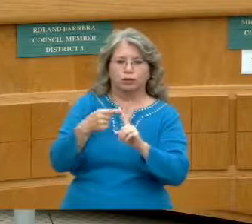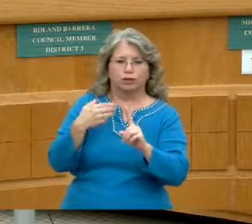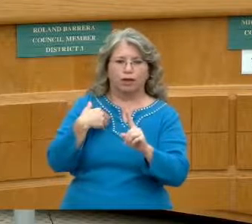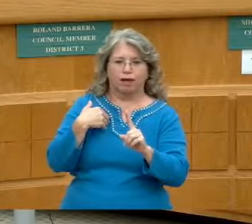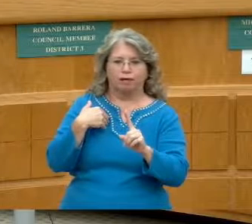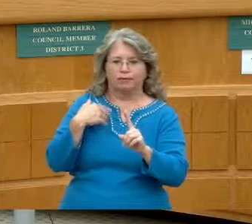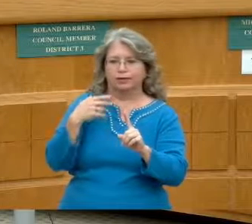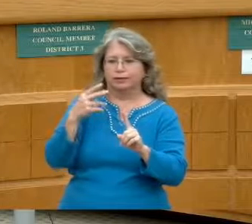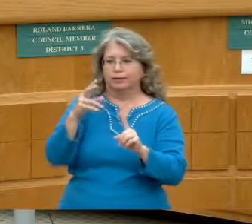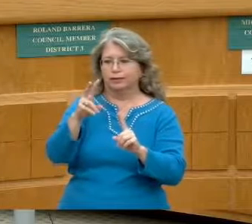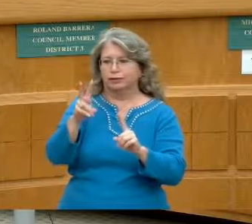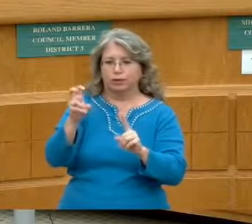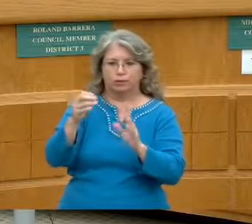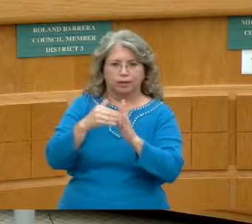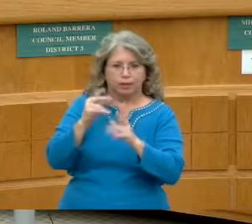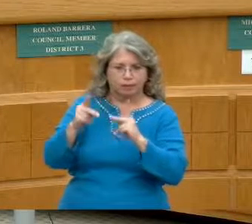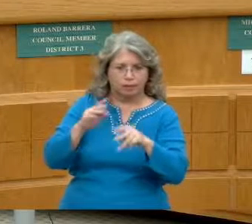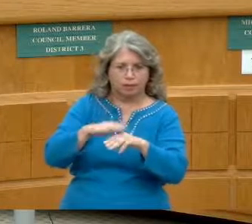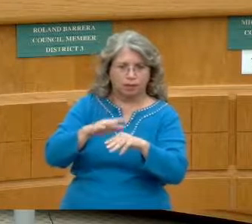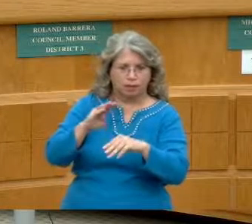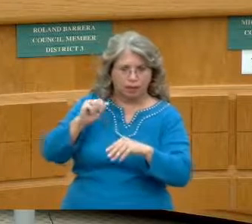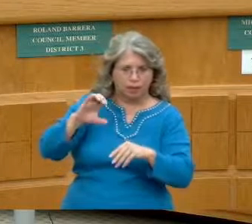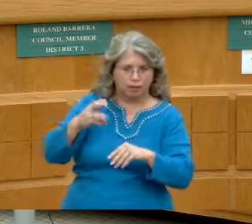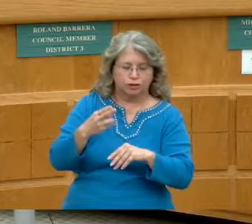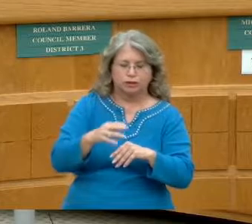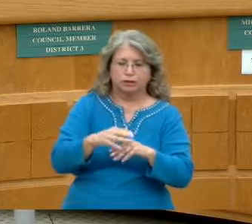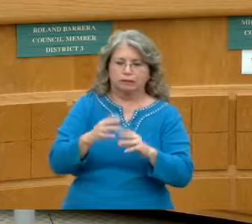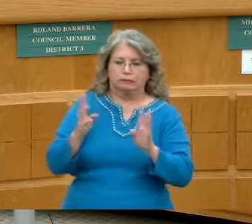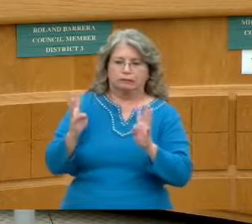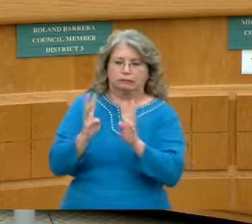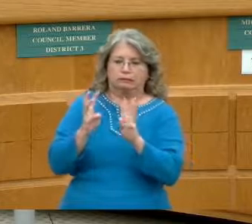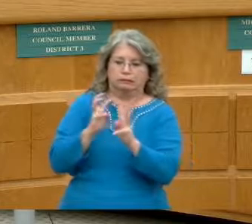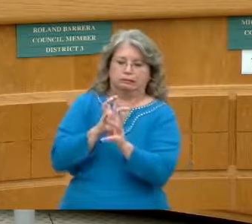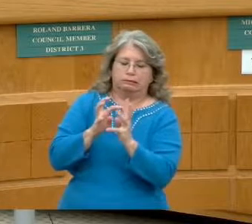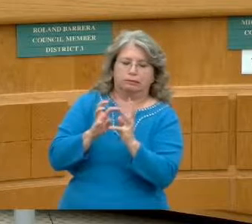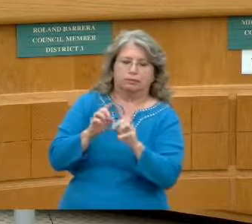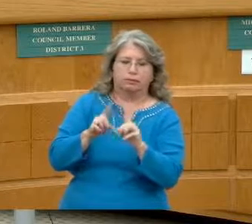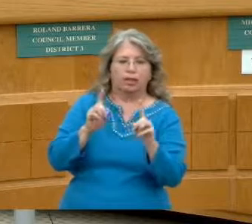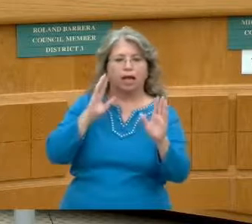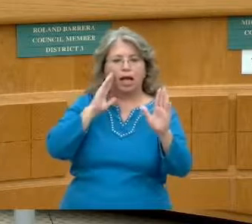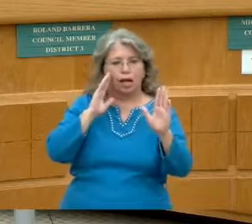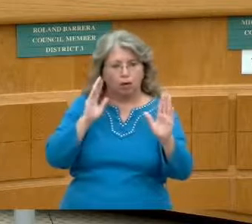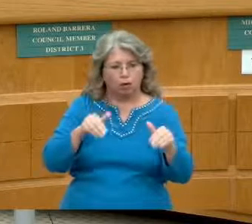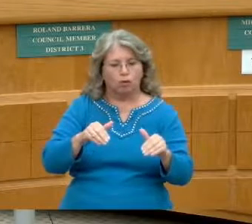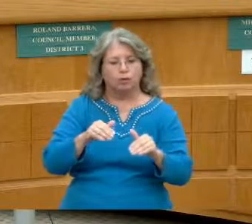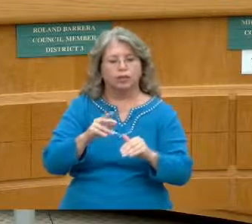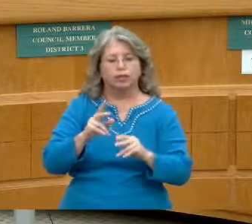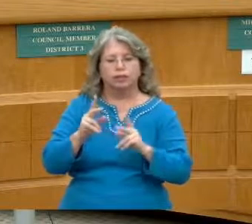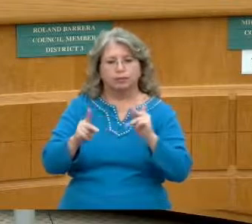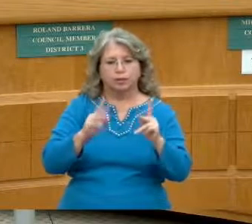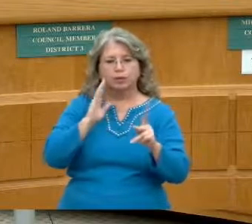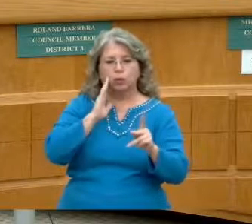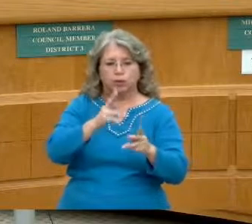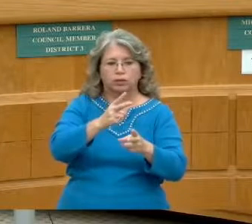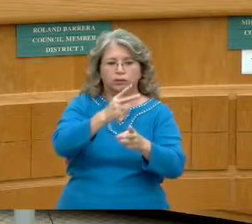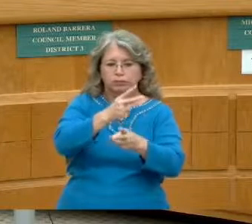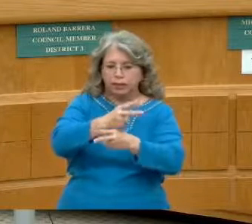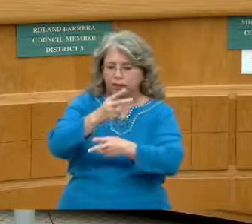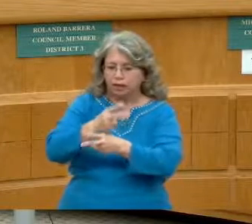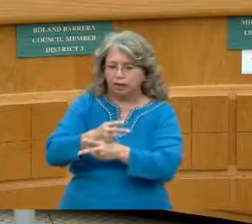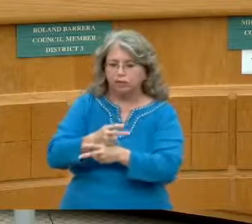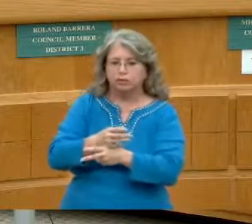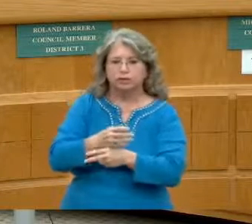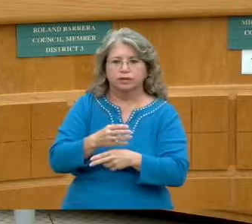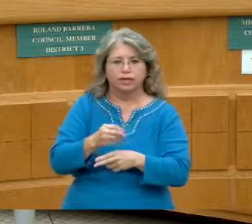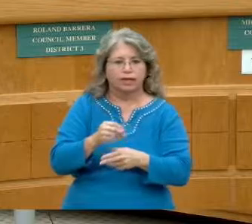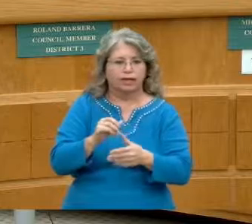beach and other places. But I hope that they will take precautions, and this